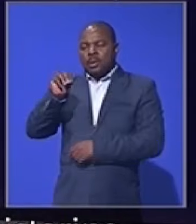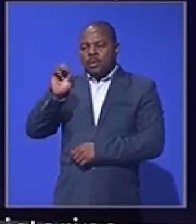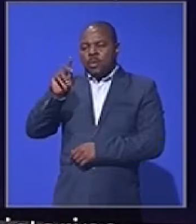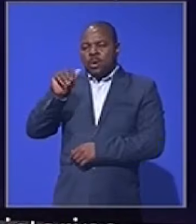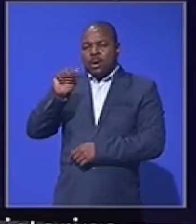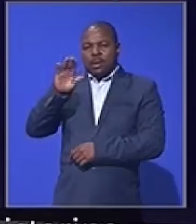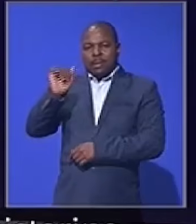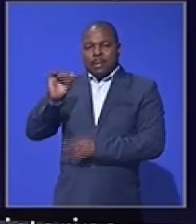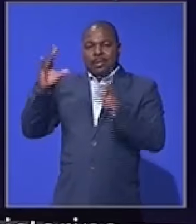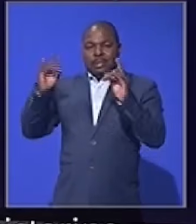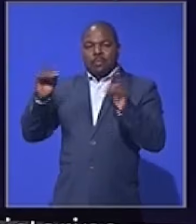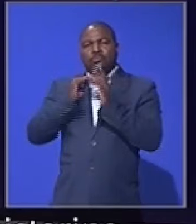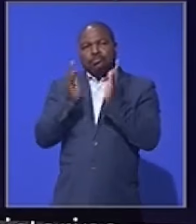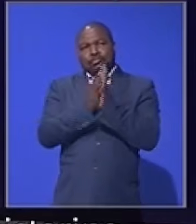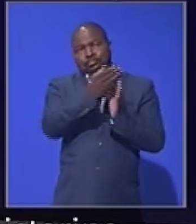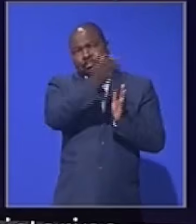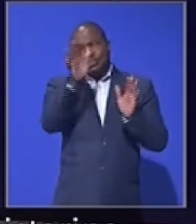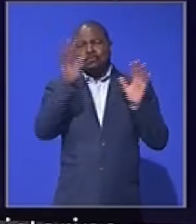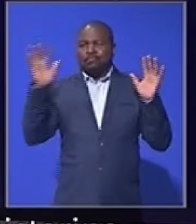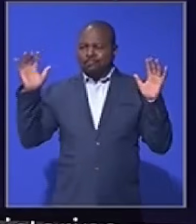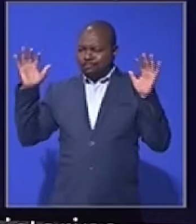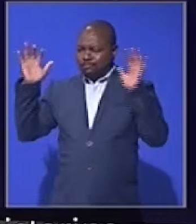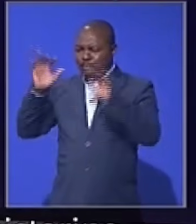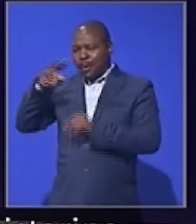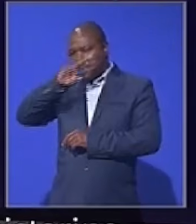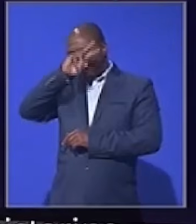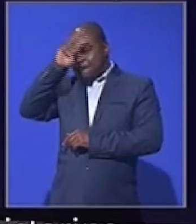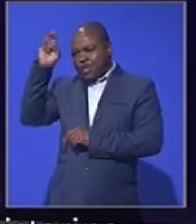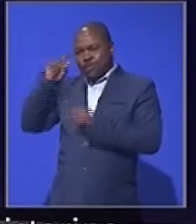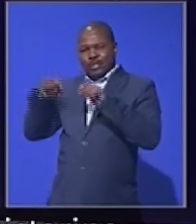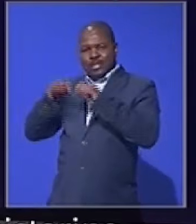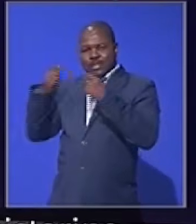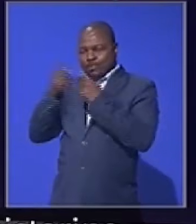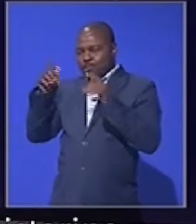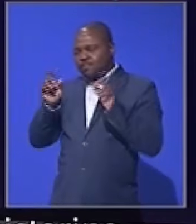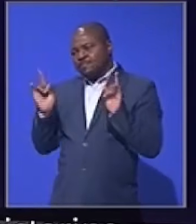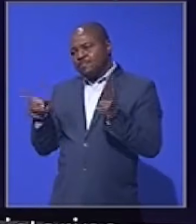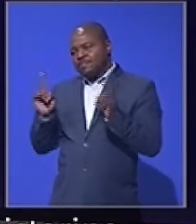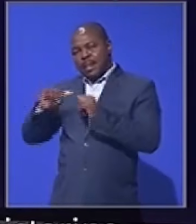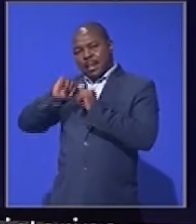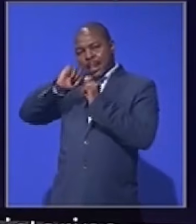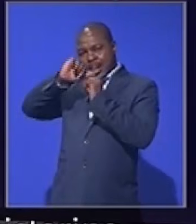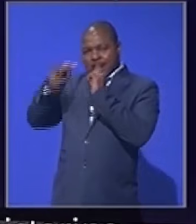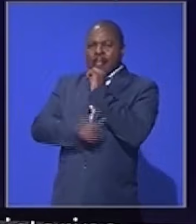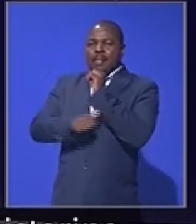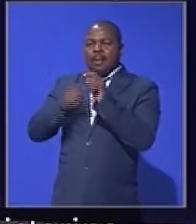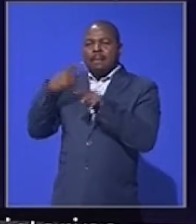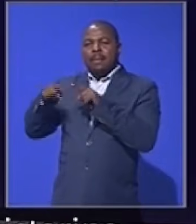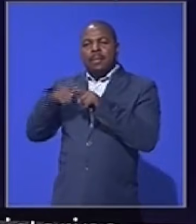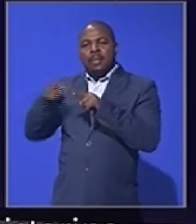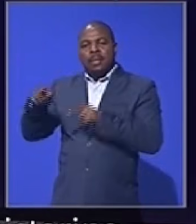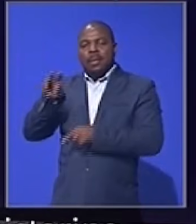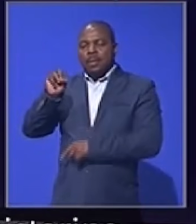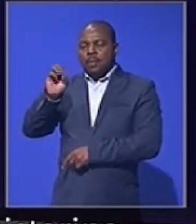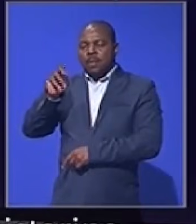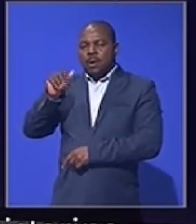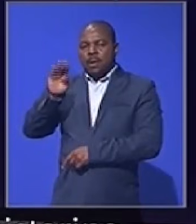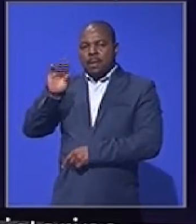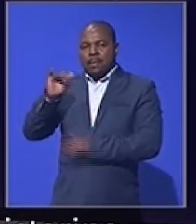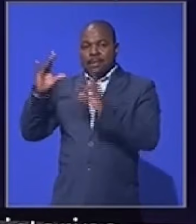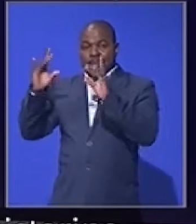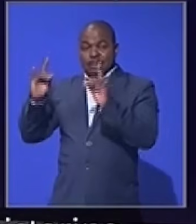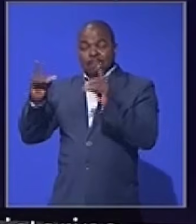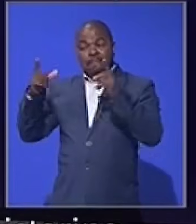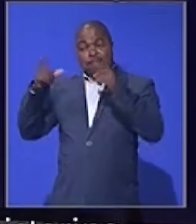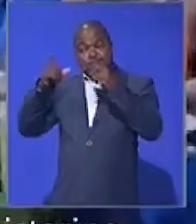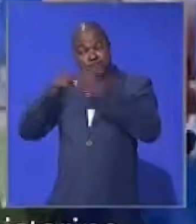go eletša batho ka mo gore ba tla ba tlo bona the Blue Nation papading ya bona ya mafelelo ko Peter Mokaba Stadium ko moka ka morago ga papadi ya